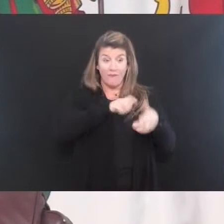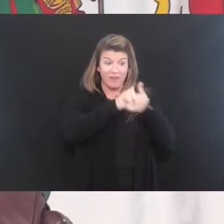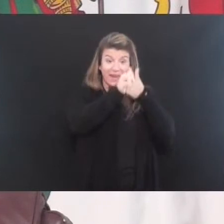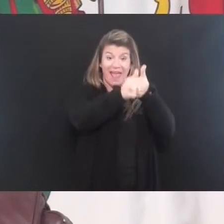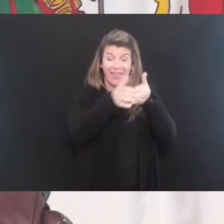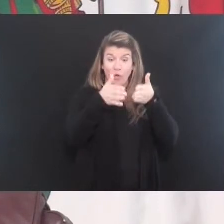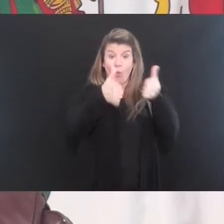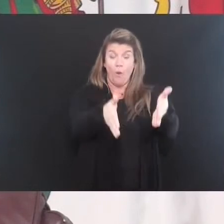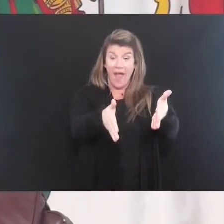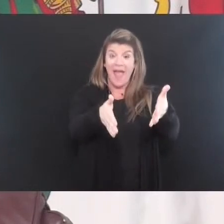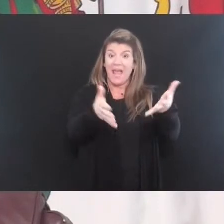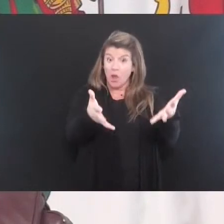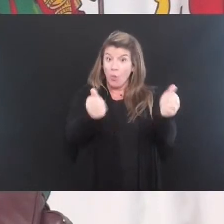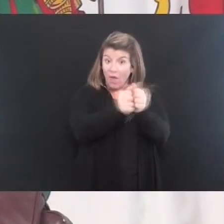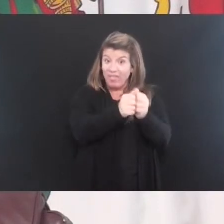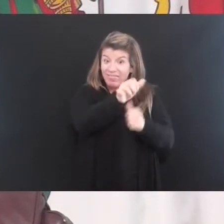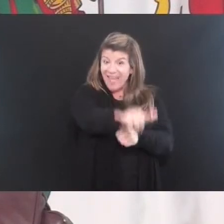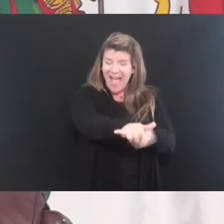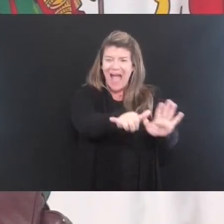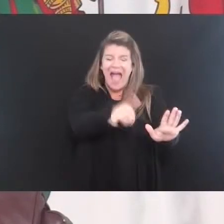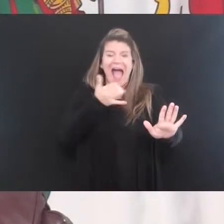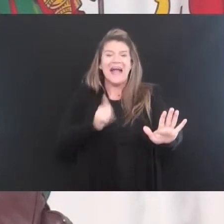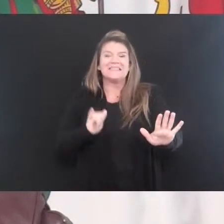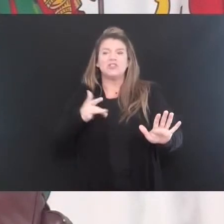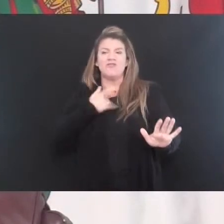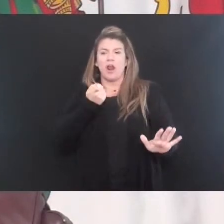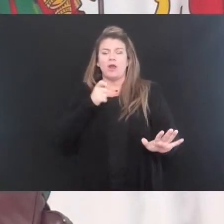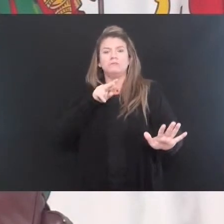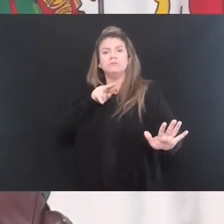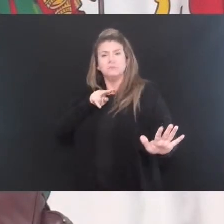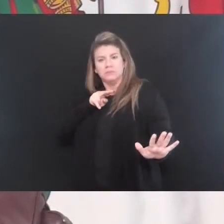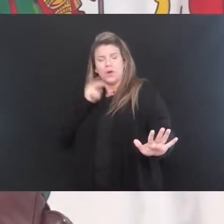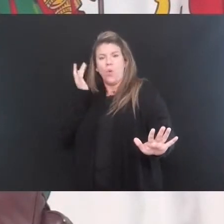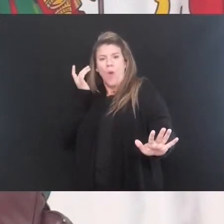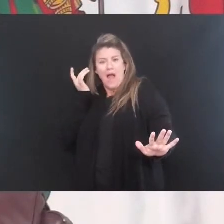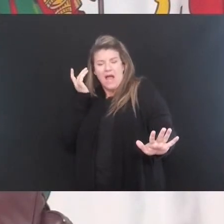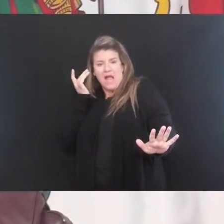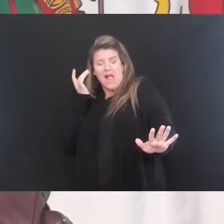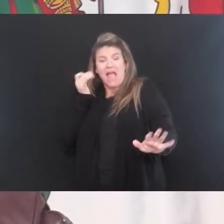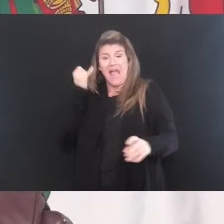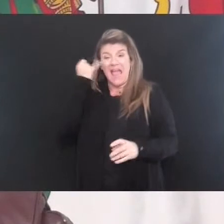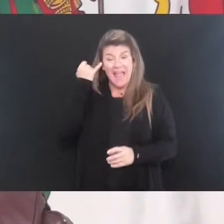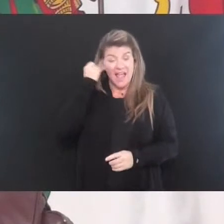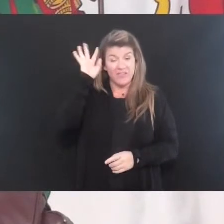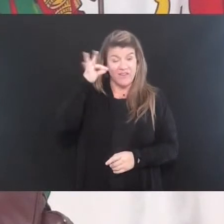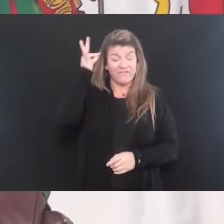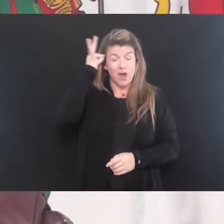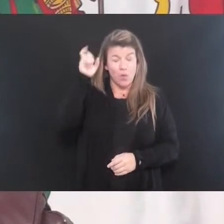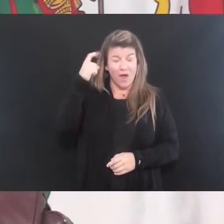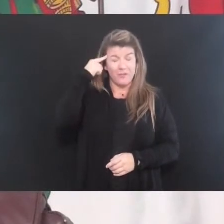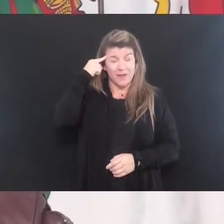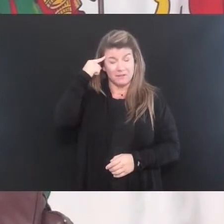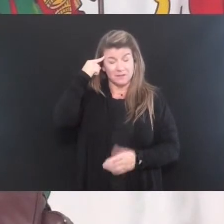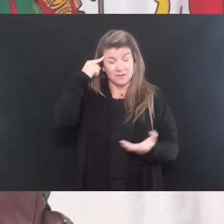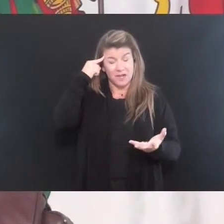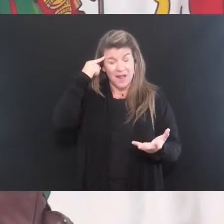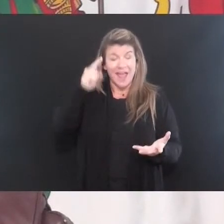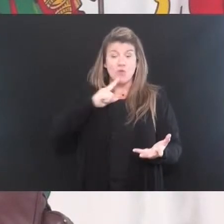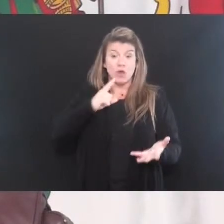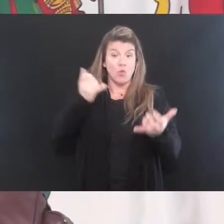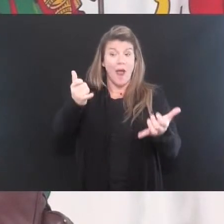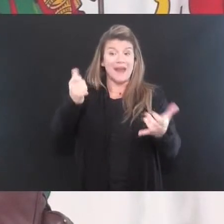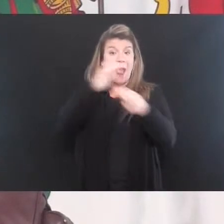with all of that, I am hesitant from the standpoint of this. If the federal government, and right now, the